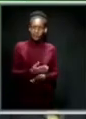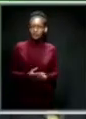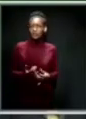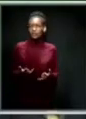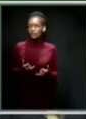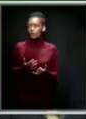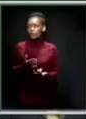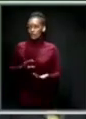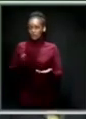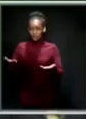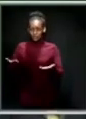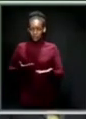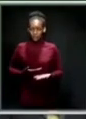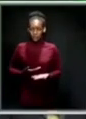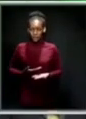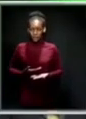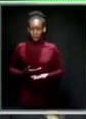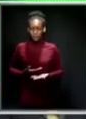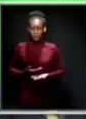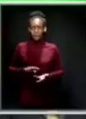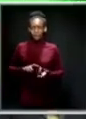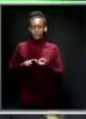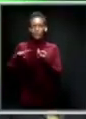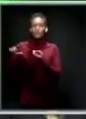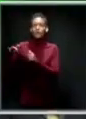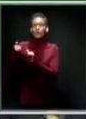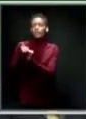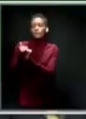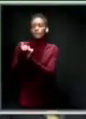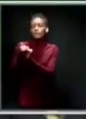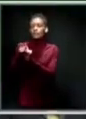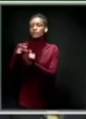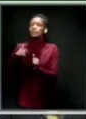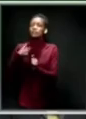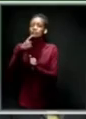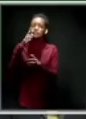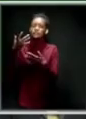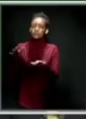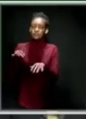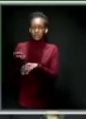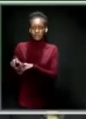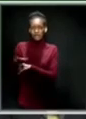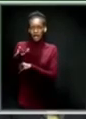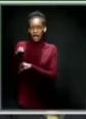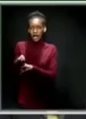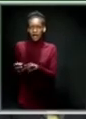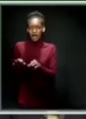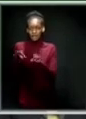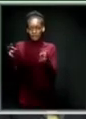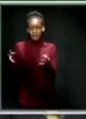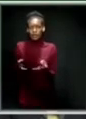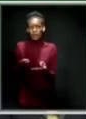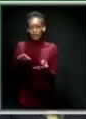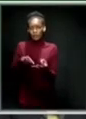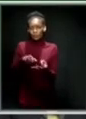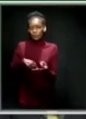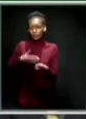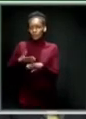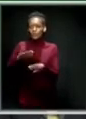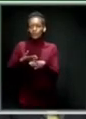welcome from our partners. I mentioned that we have the intersectoral forum where we're working together with the civil